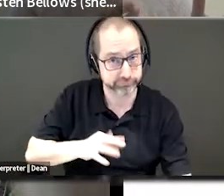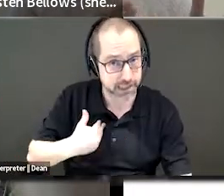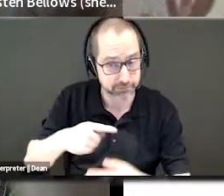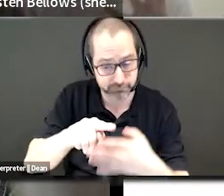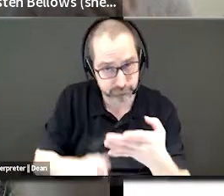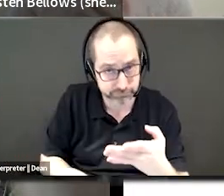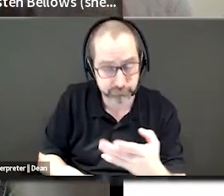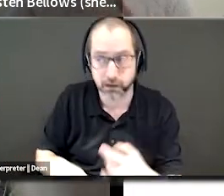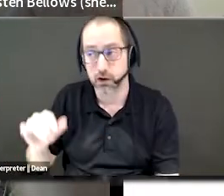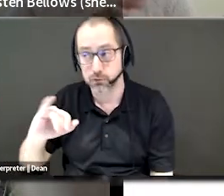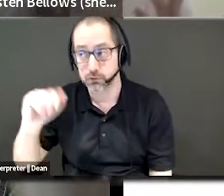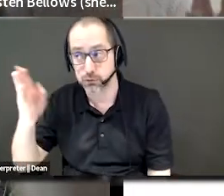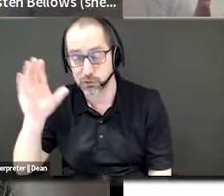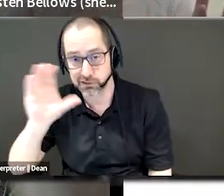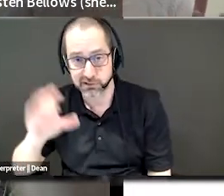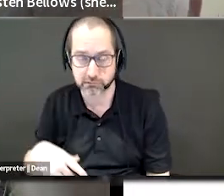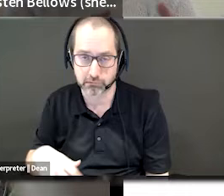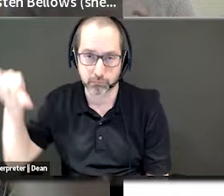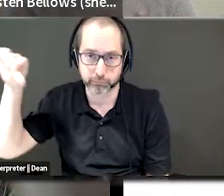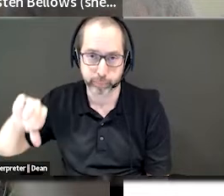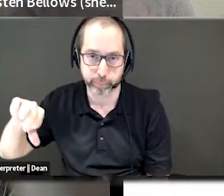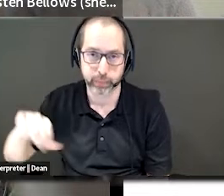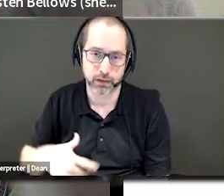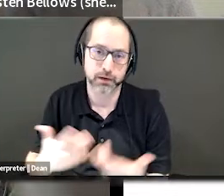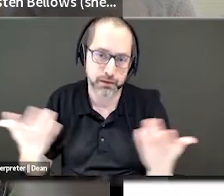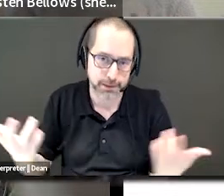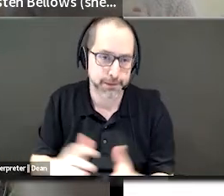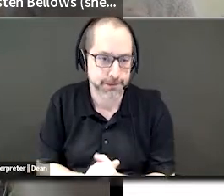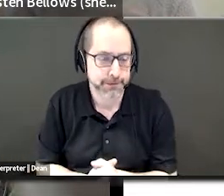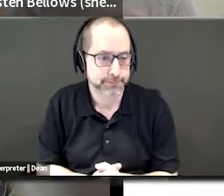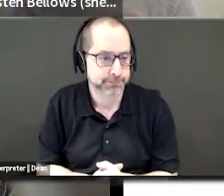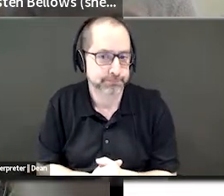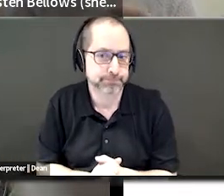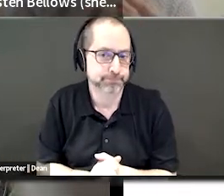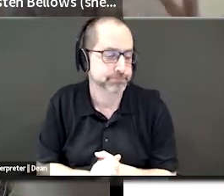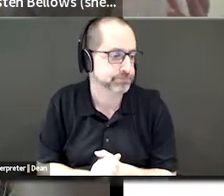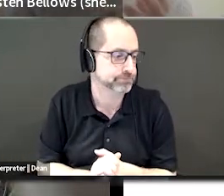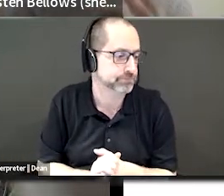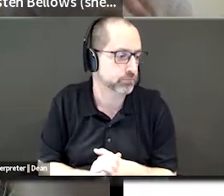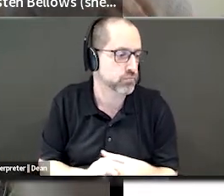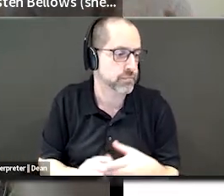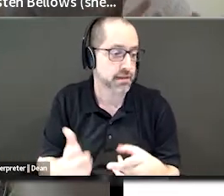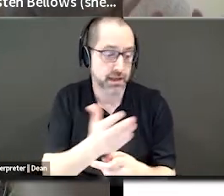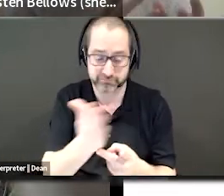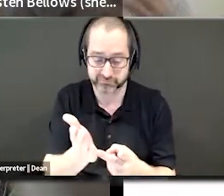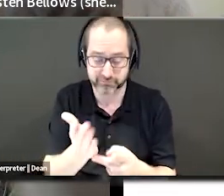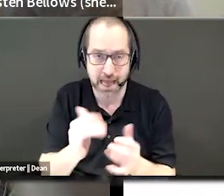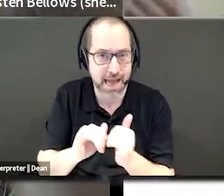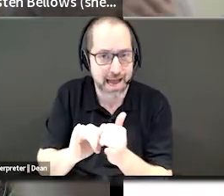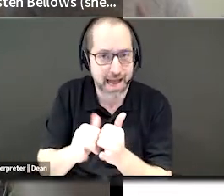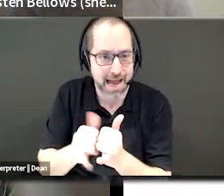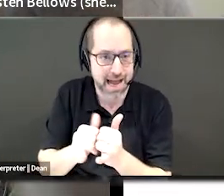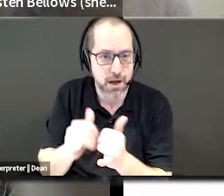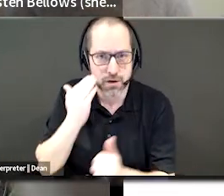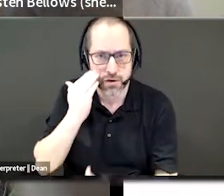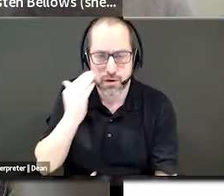and the less than desirable things that can come from job searching. And then how we can cope with the stress that